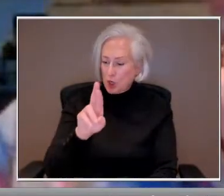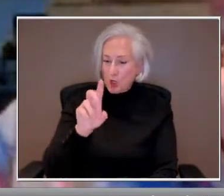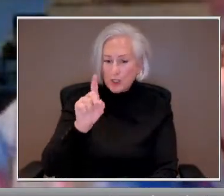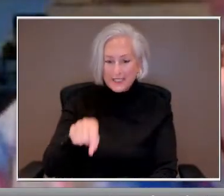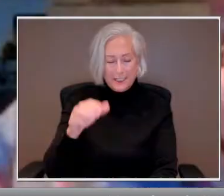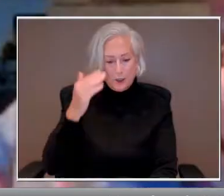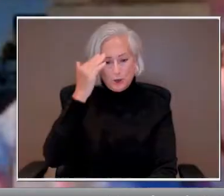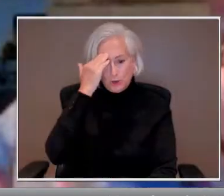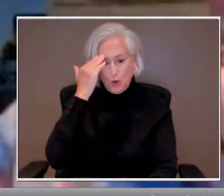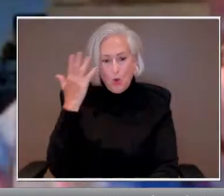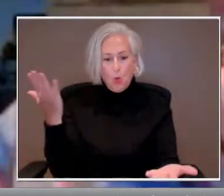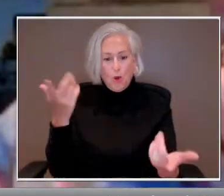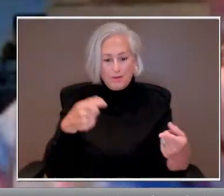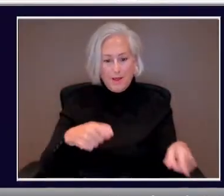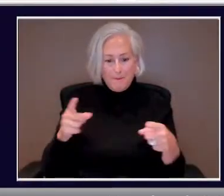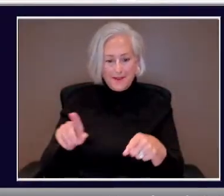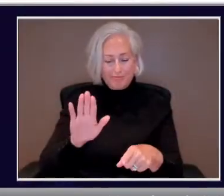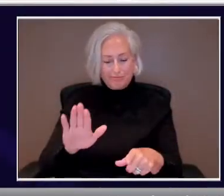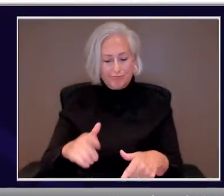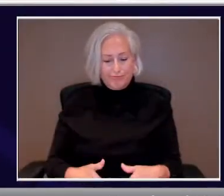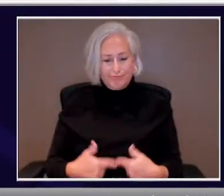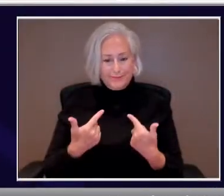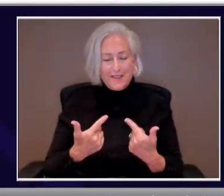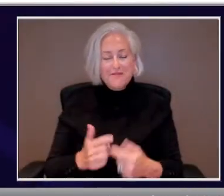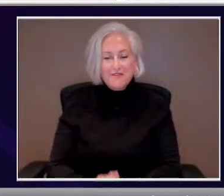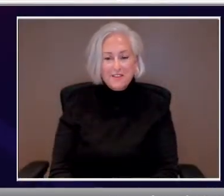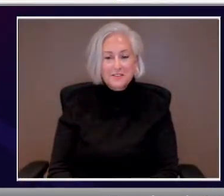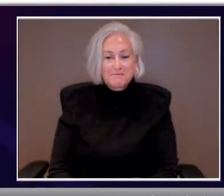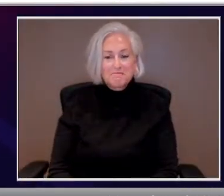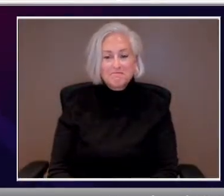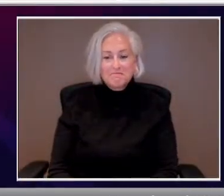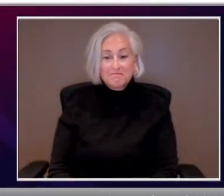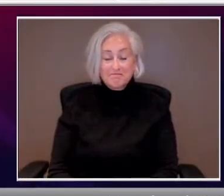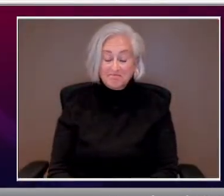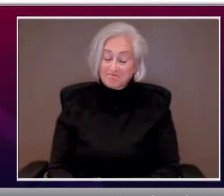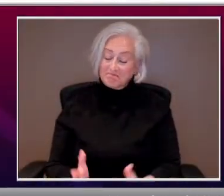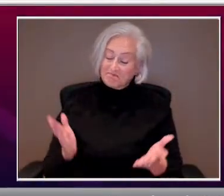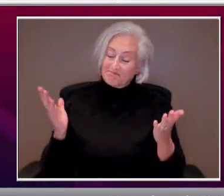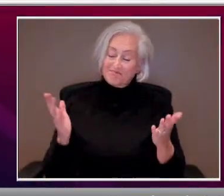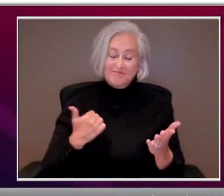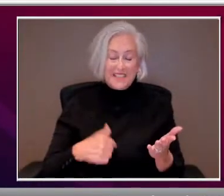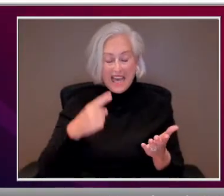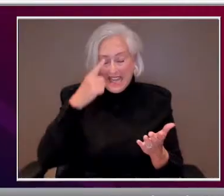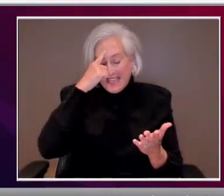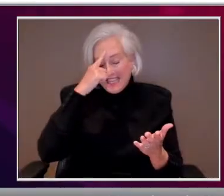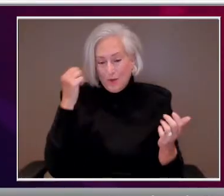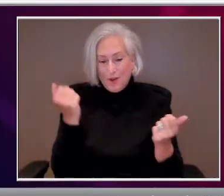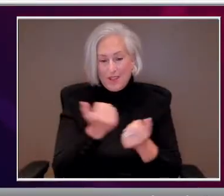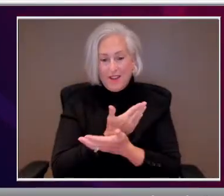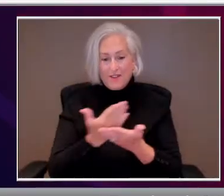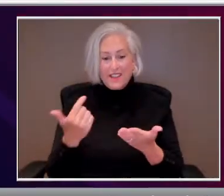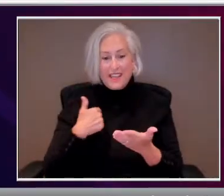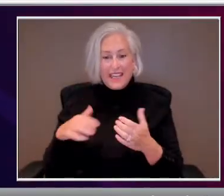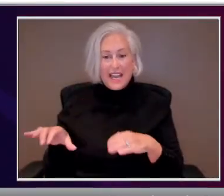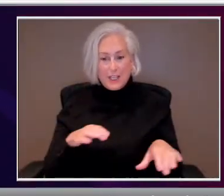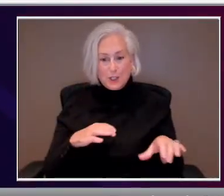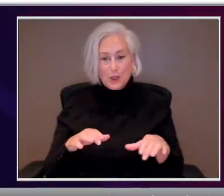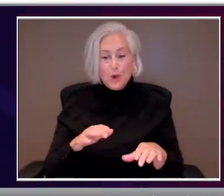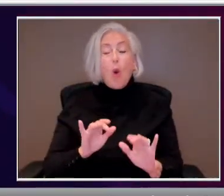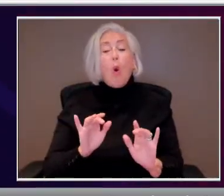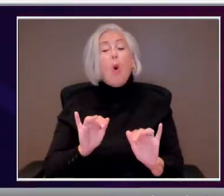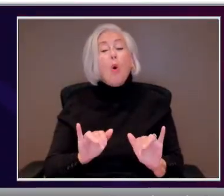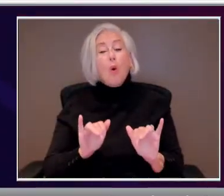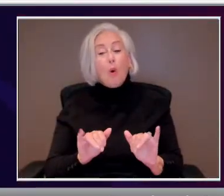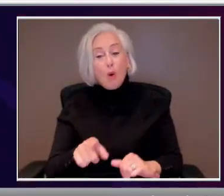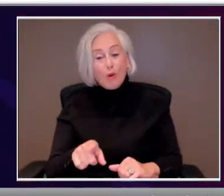you're doing. So I think with everything I'm doing, and I